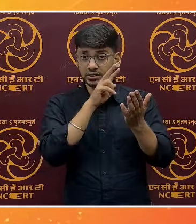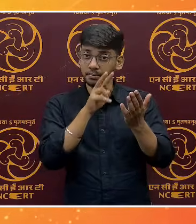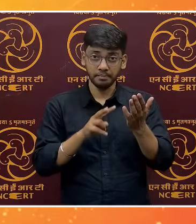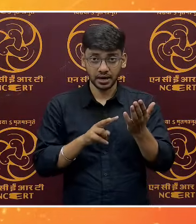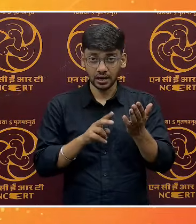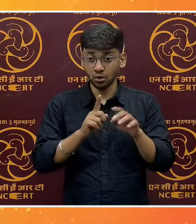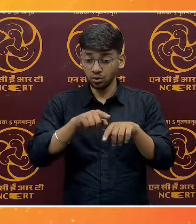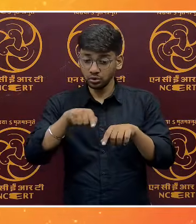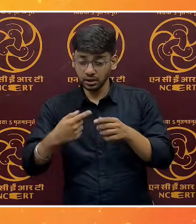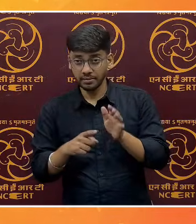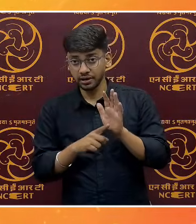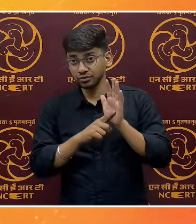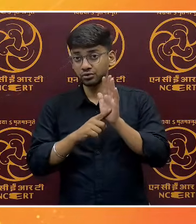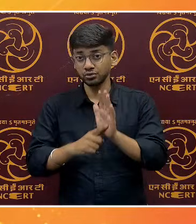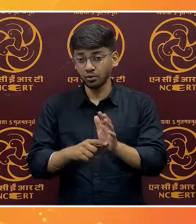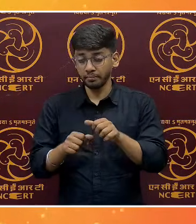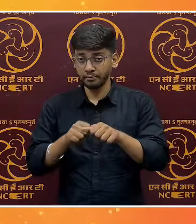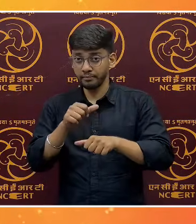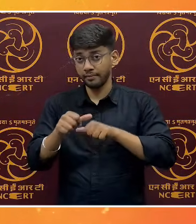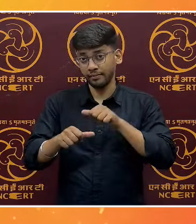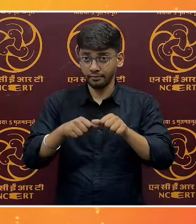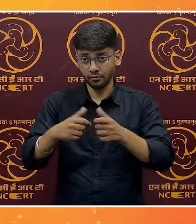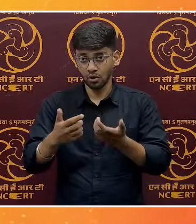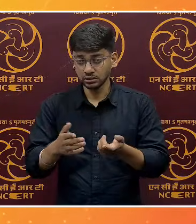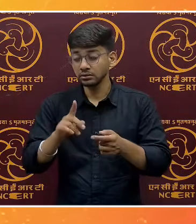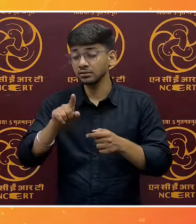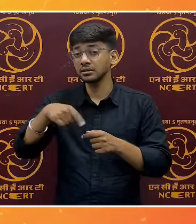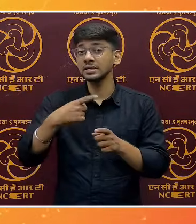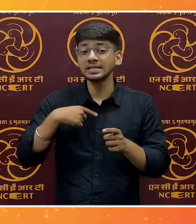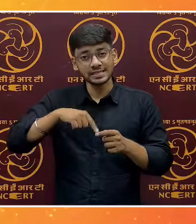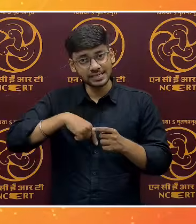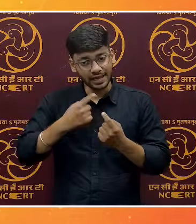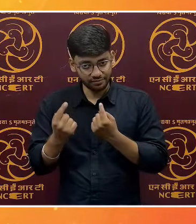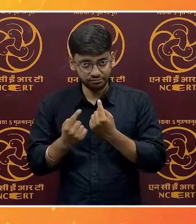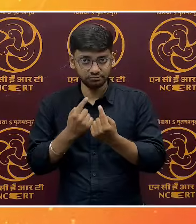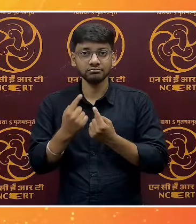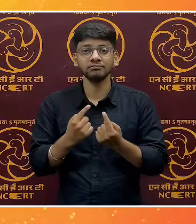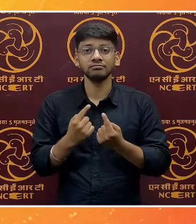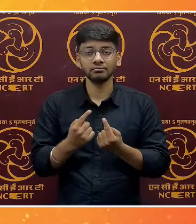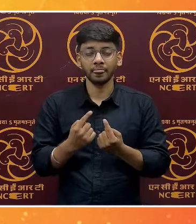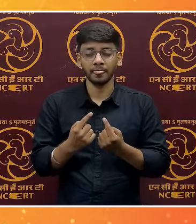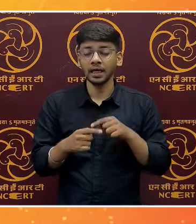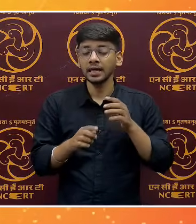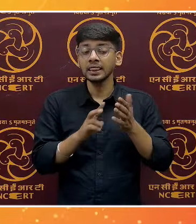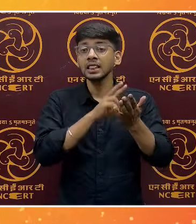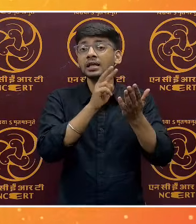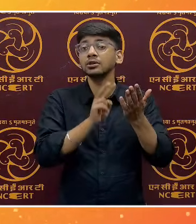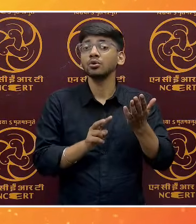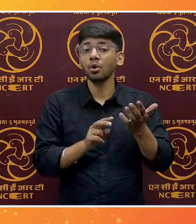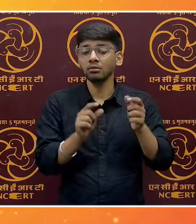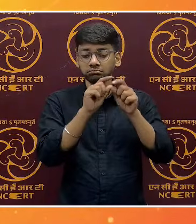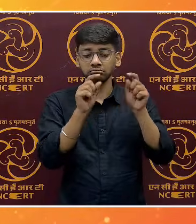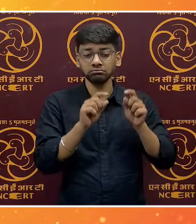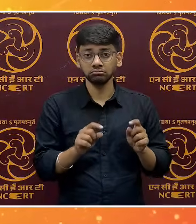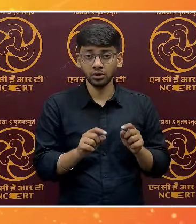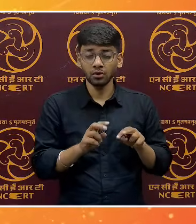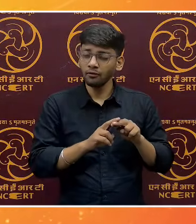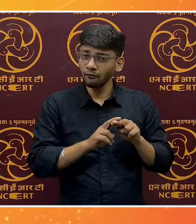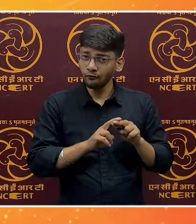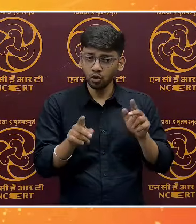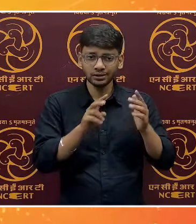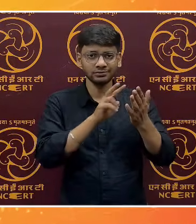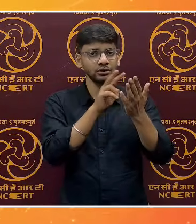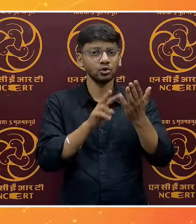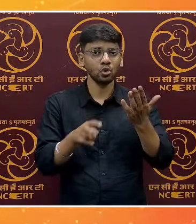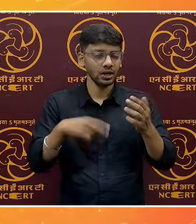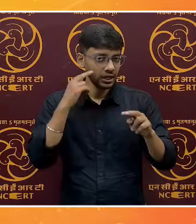simulation, procedure part, simulation part and self-evaluation part. So theory part suggests all the theory behind the